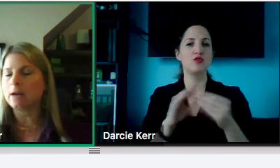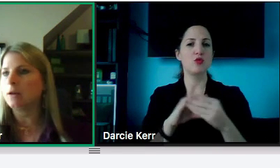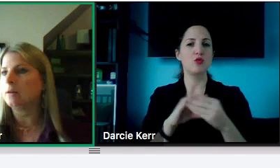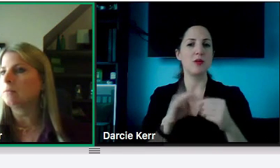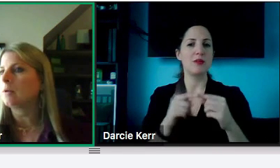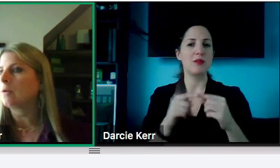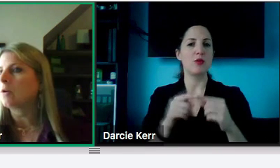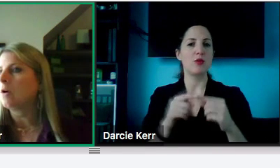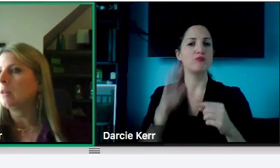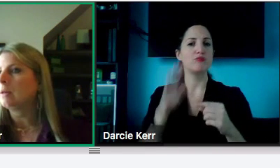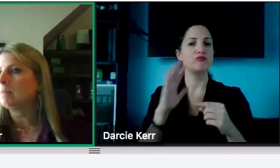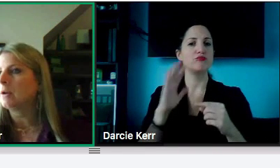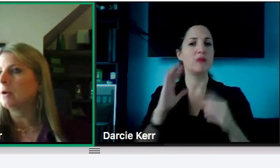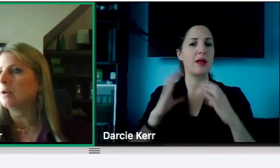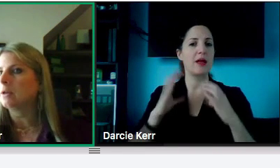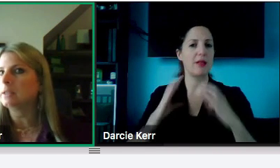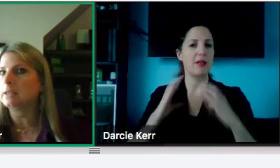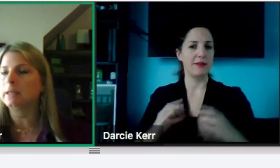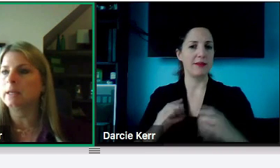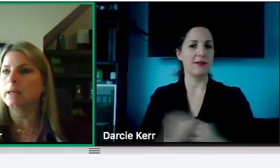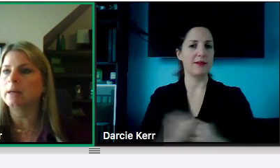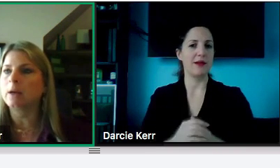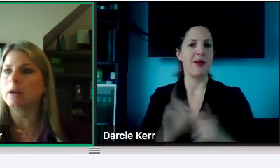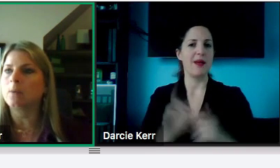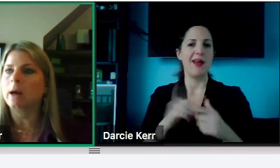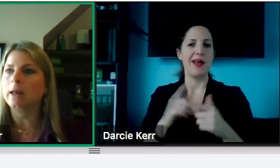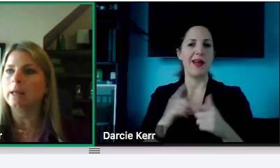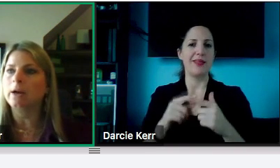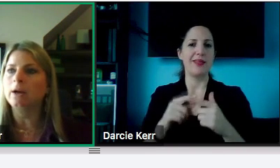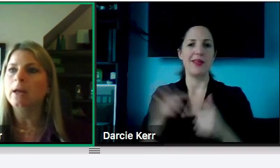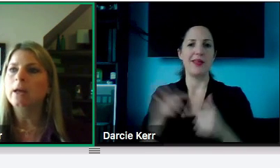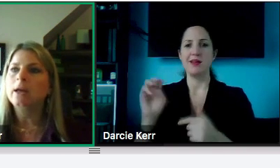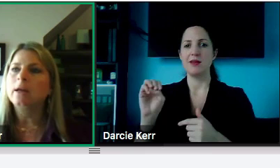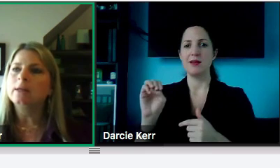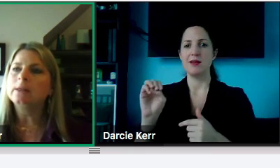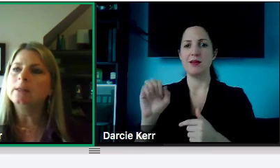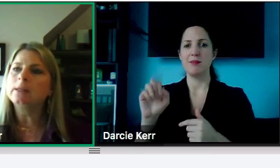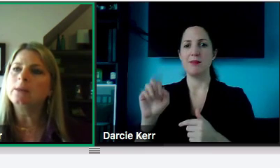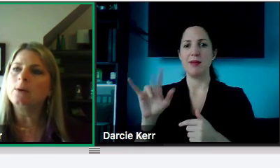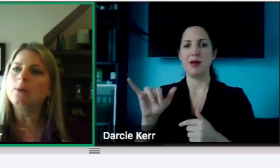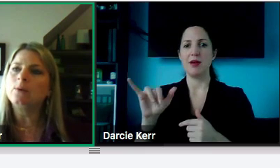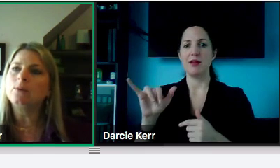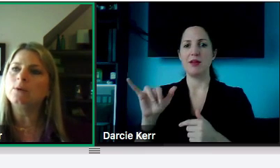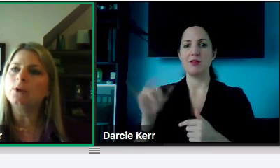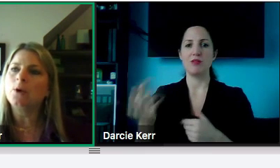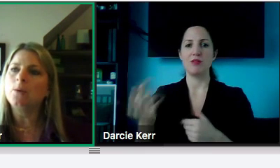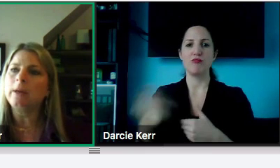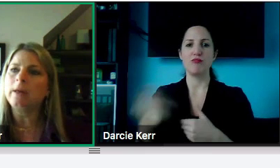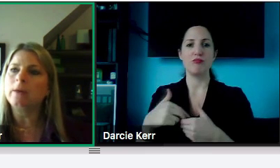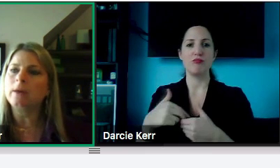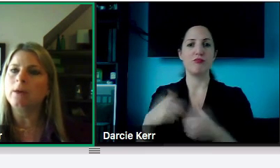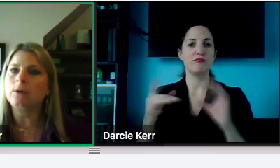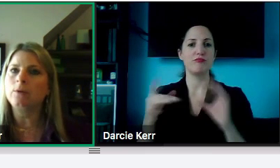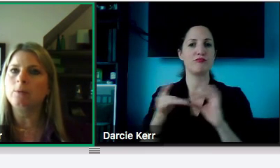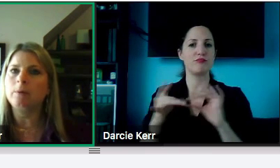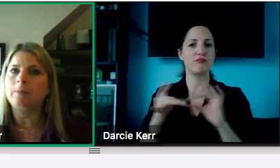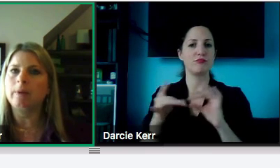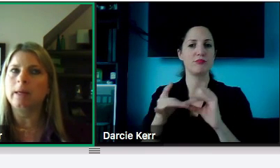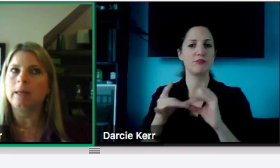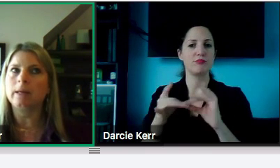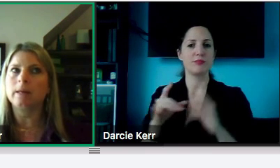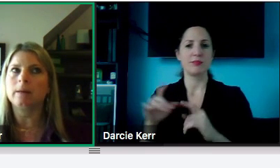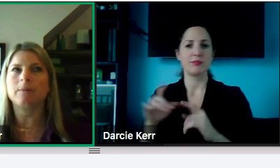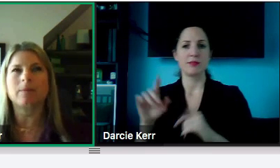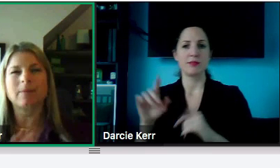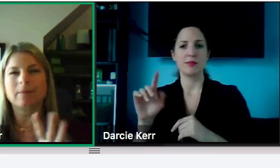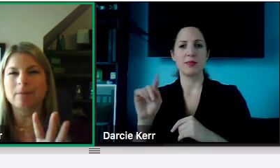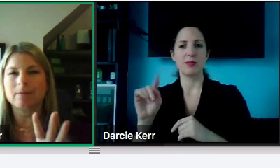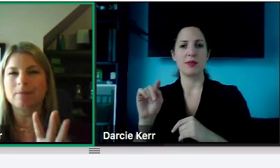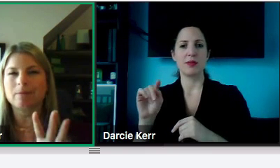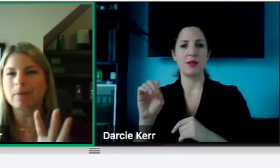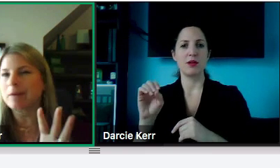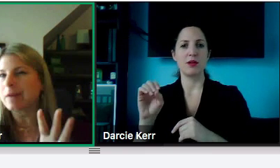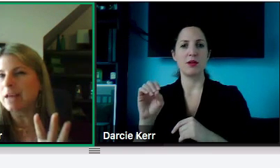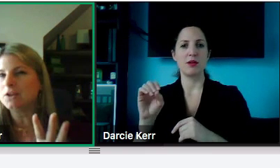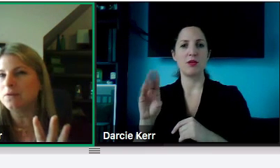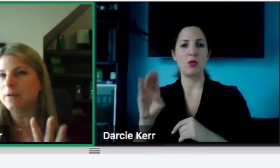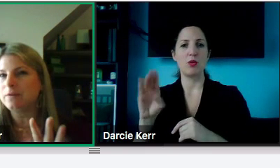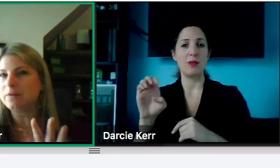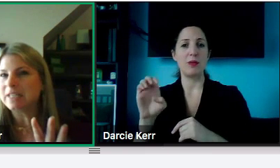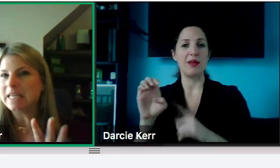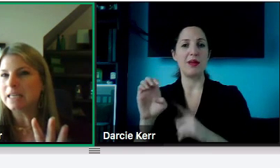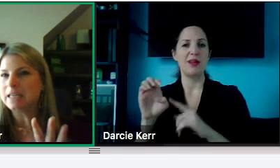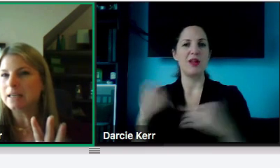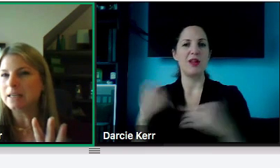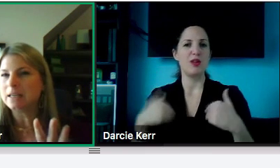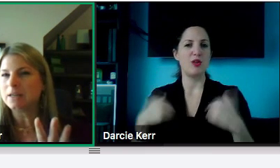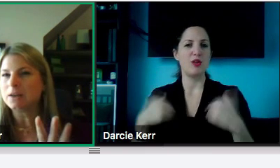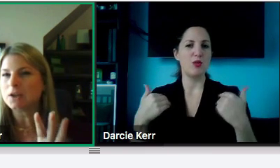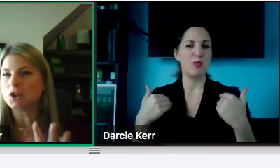participants, and then I'll call on Mary Alton in a while here. So Toby, the youth would be